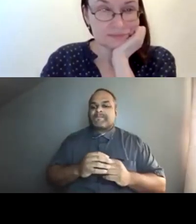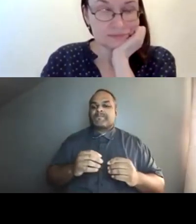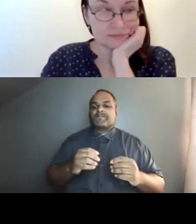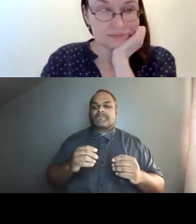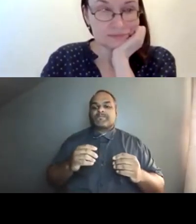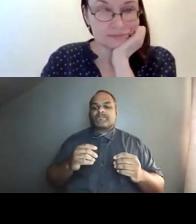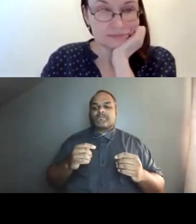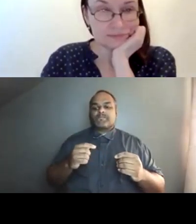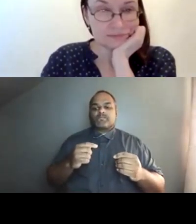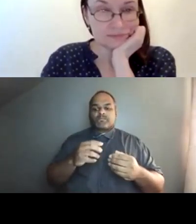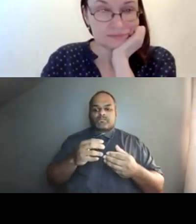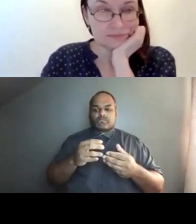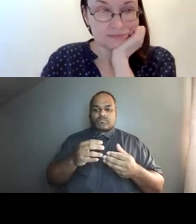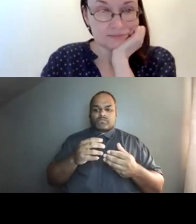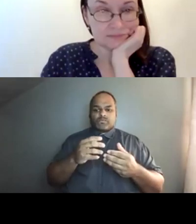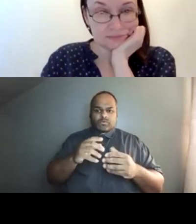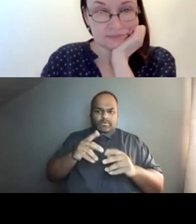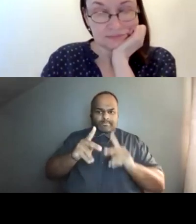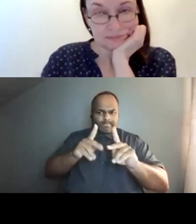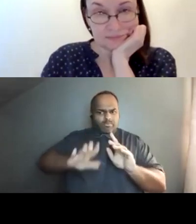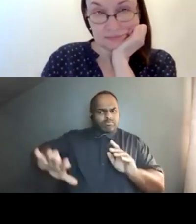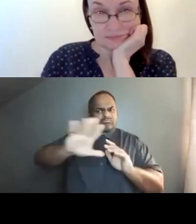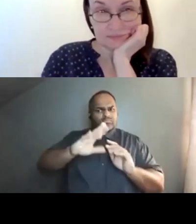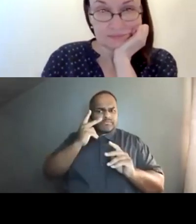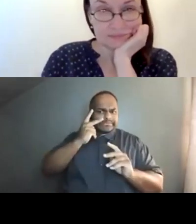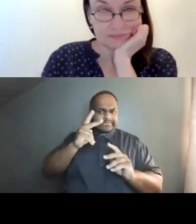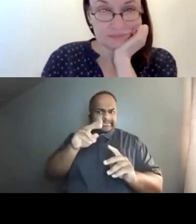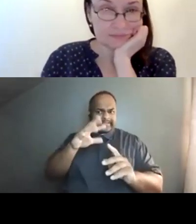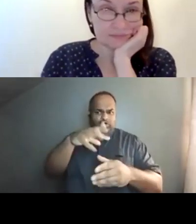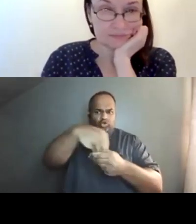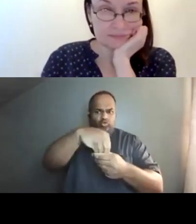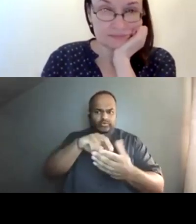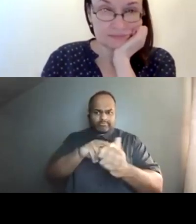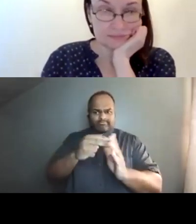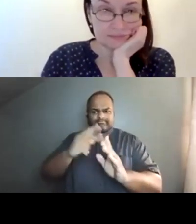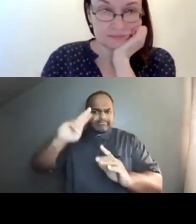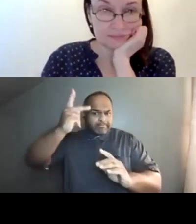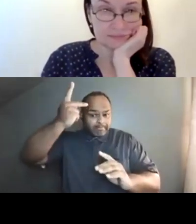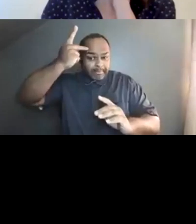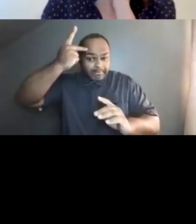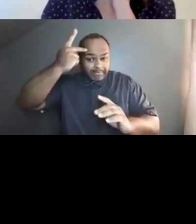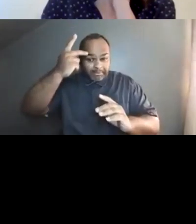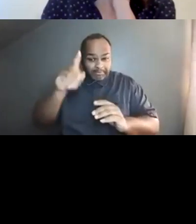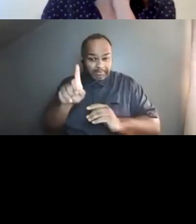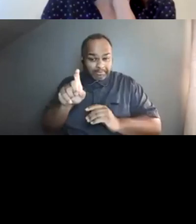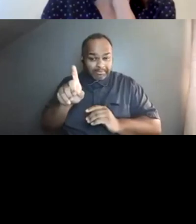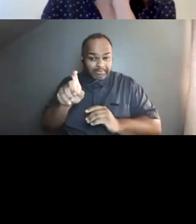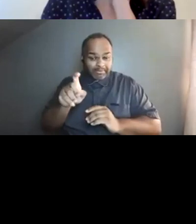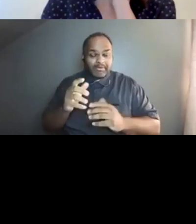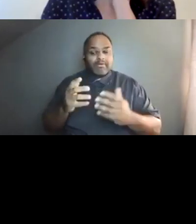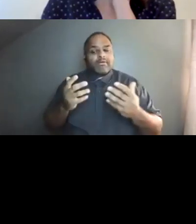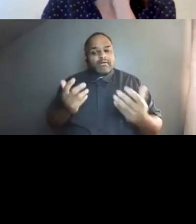see the inclusion, do we see inclusion like political space? It is a question for me, because if